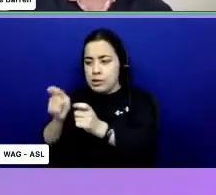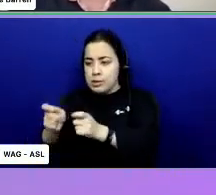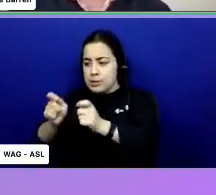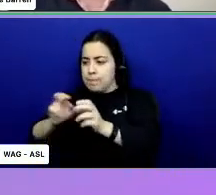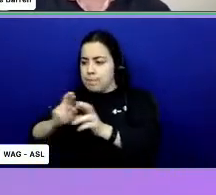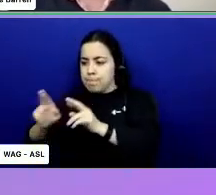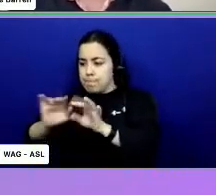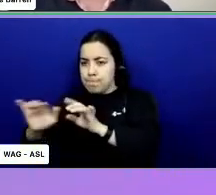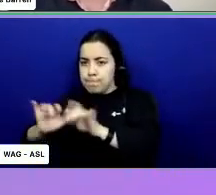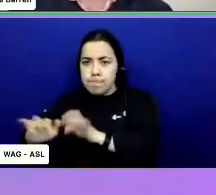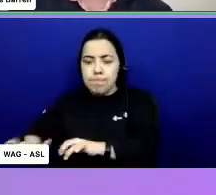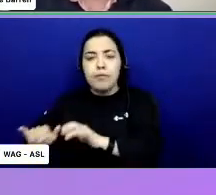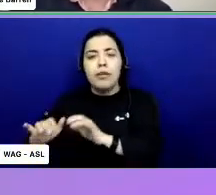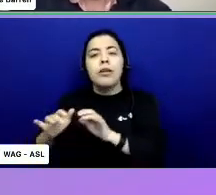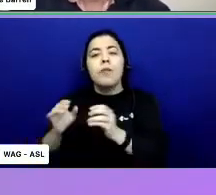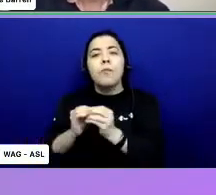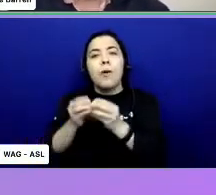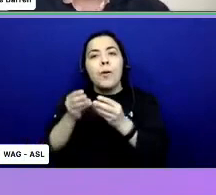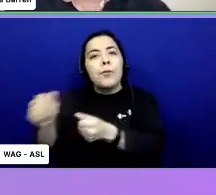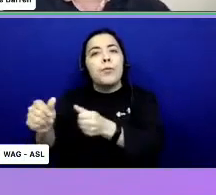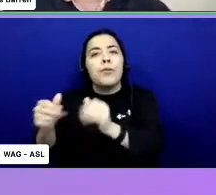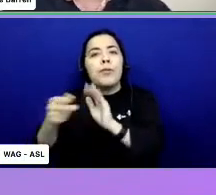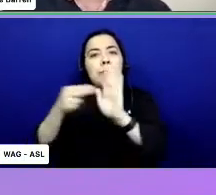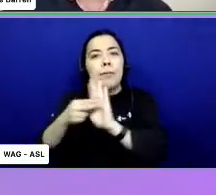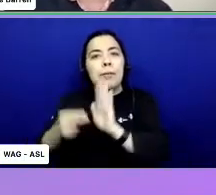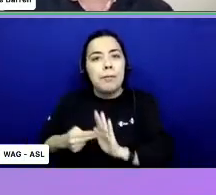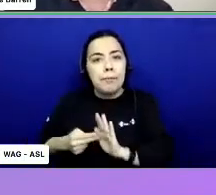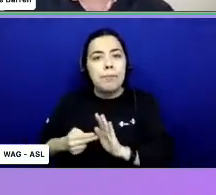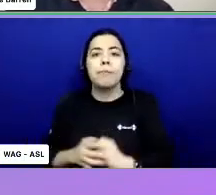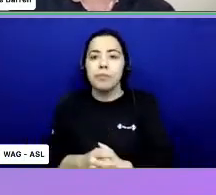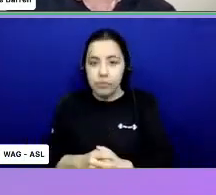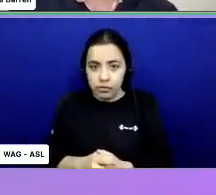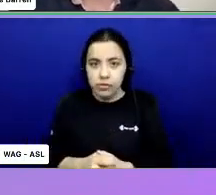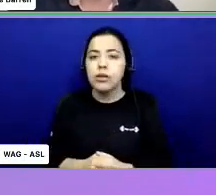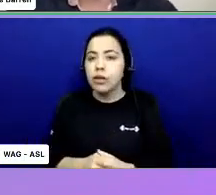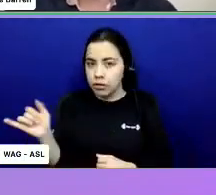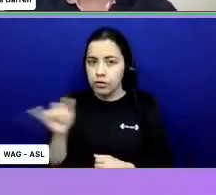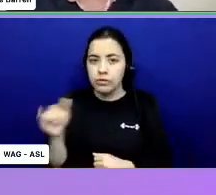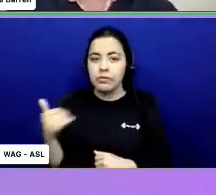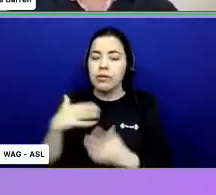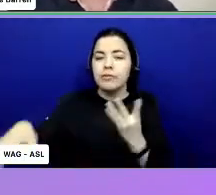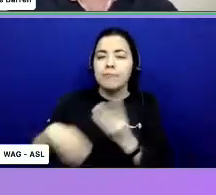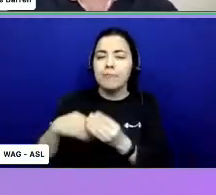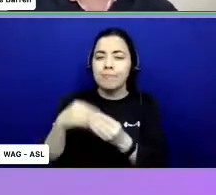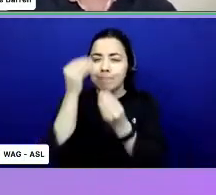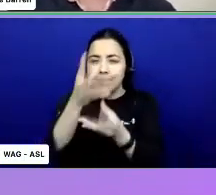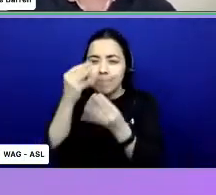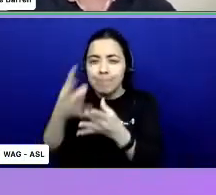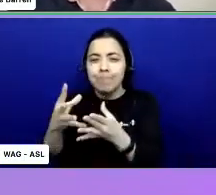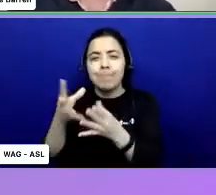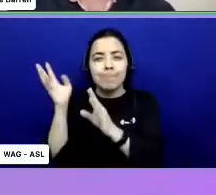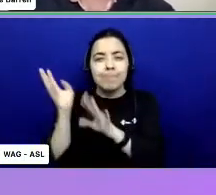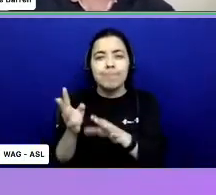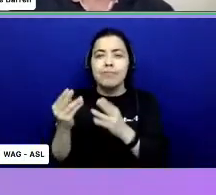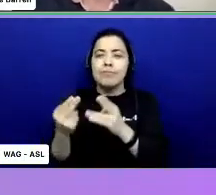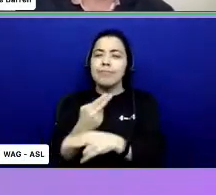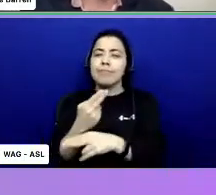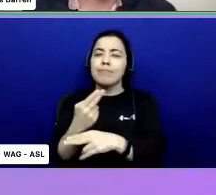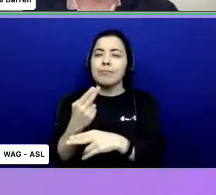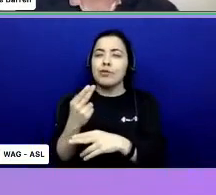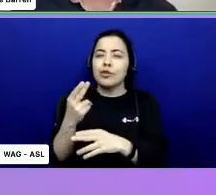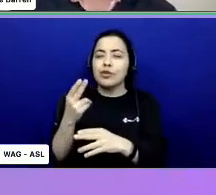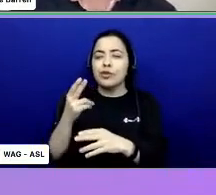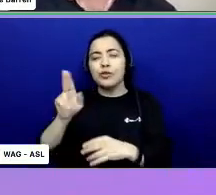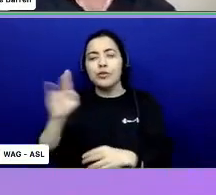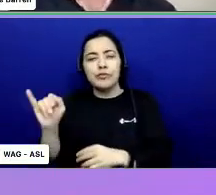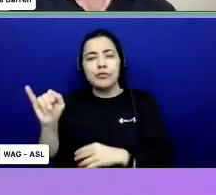to speed up the labeling efficiency. Also, we have some additional data streams that we capture user interface data from, and we